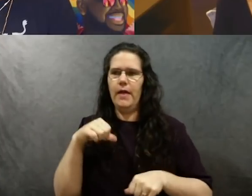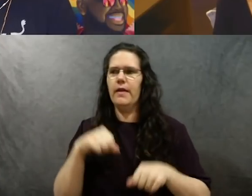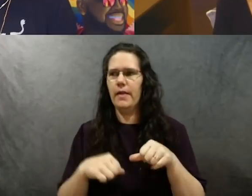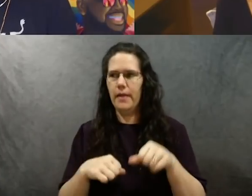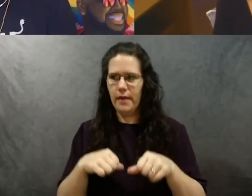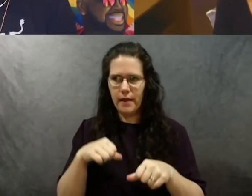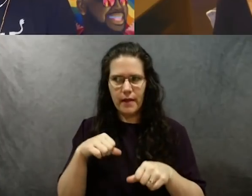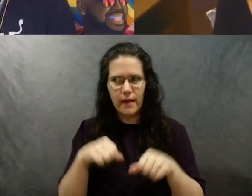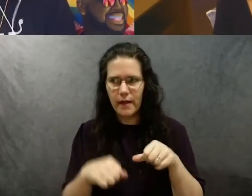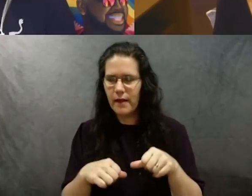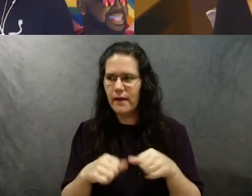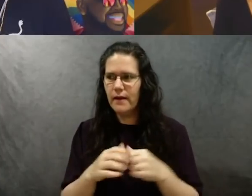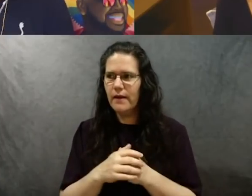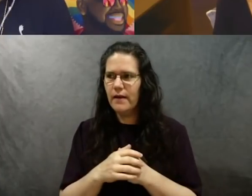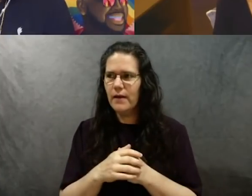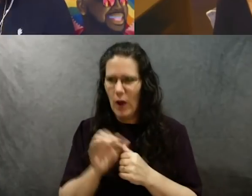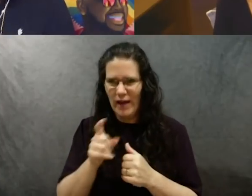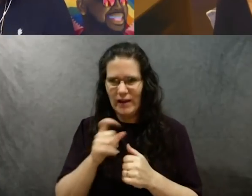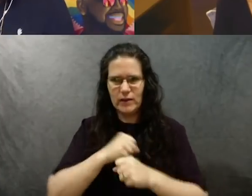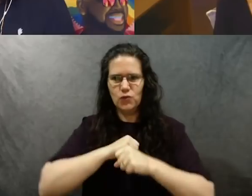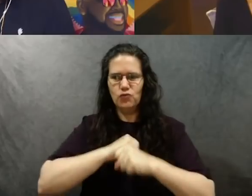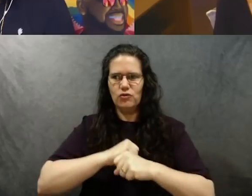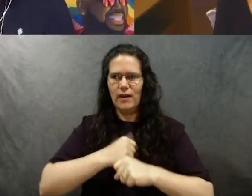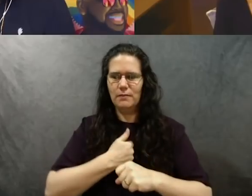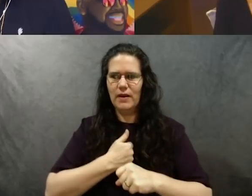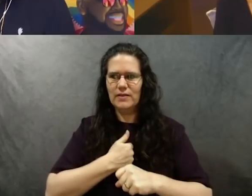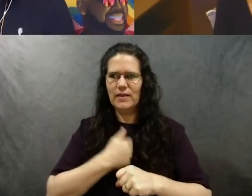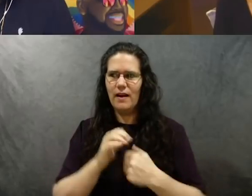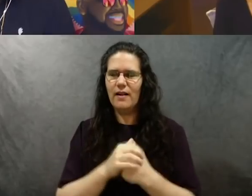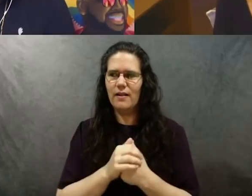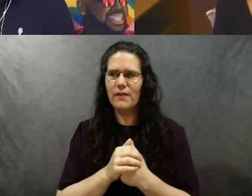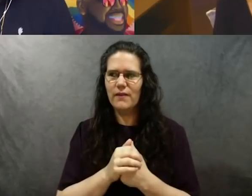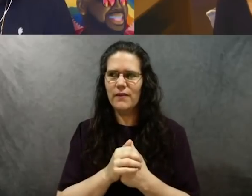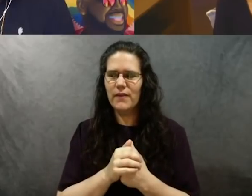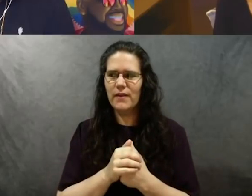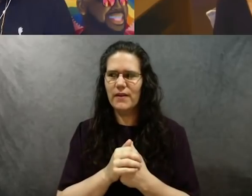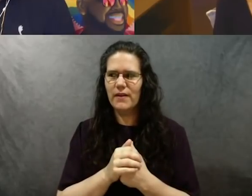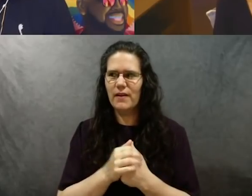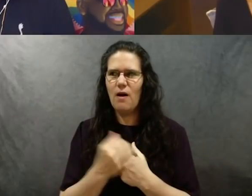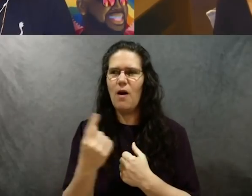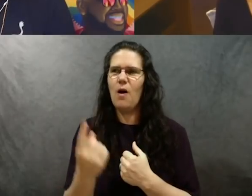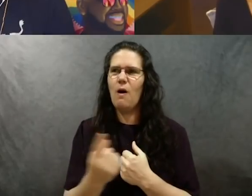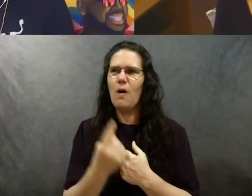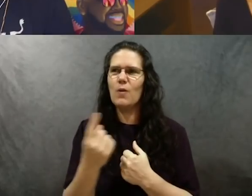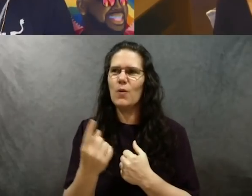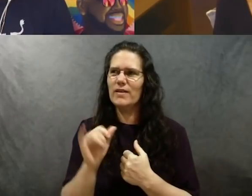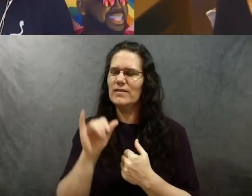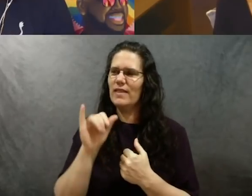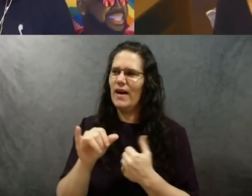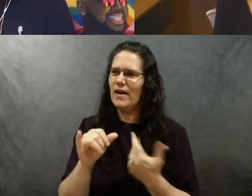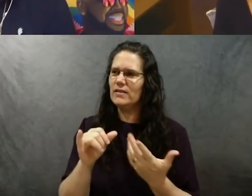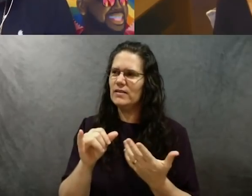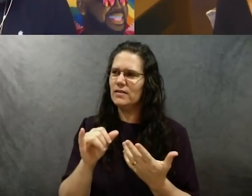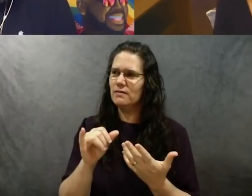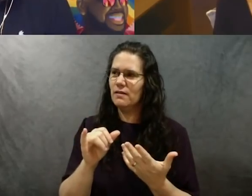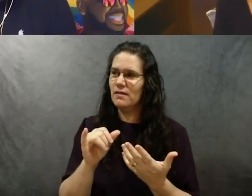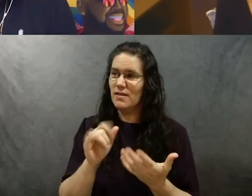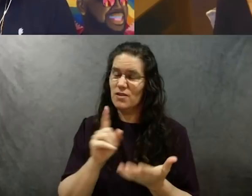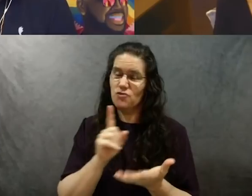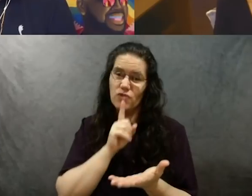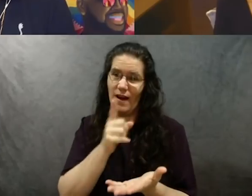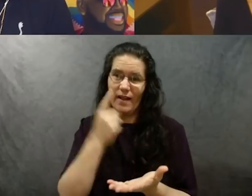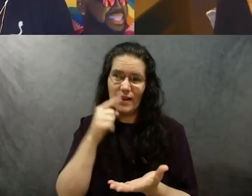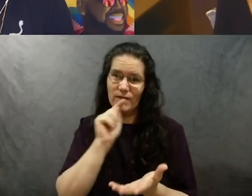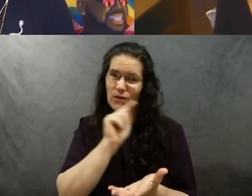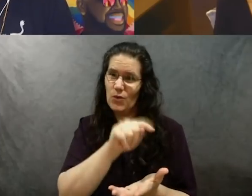still need to protect myself. You know, and that's always a reality for certain communities, you know,